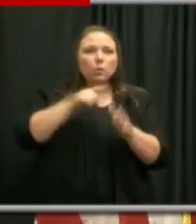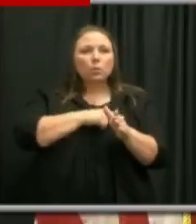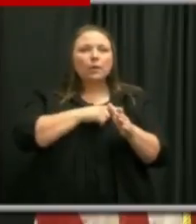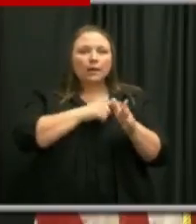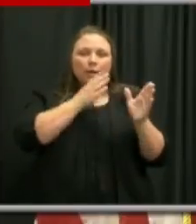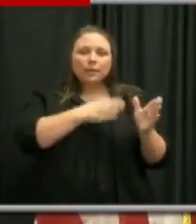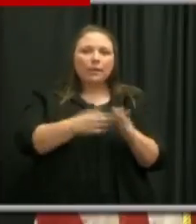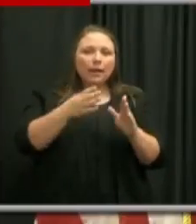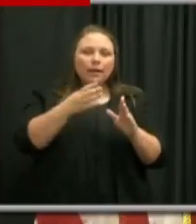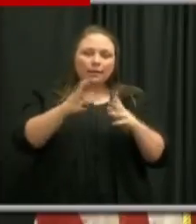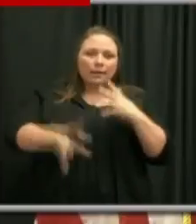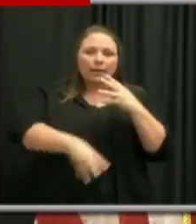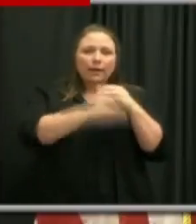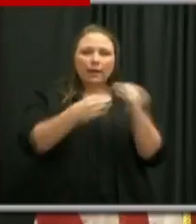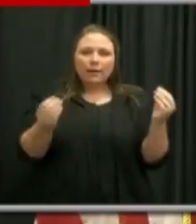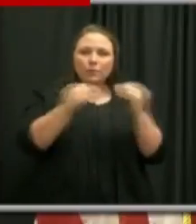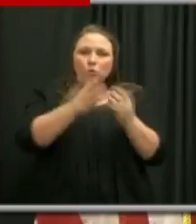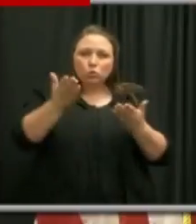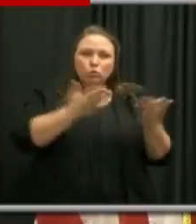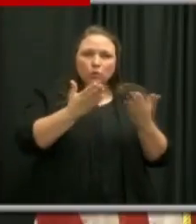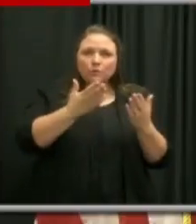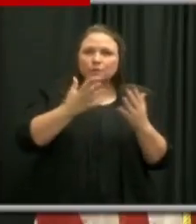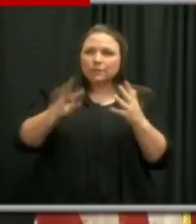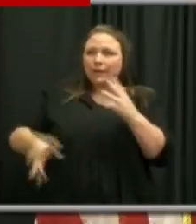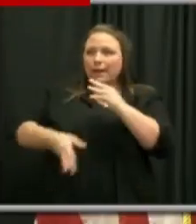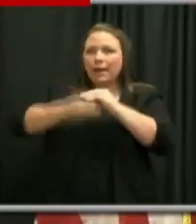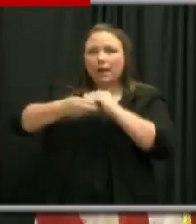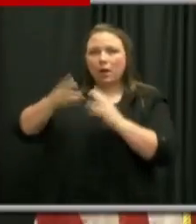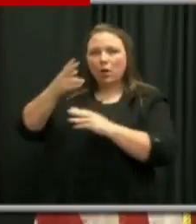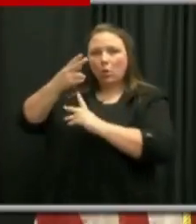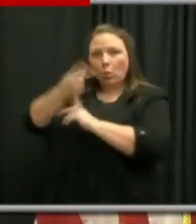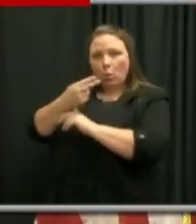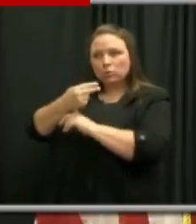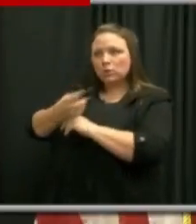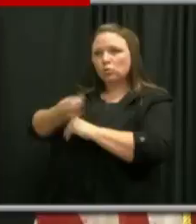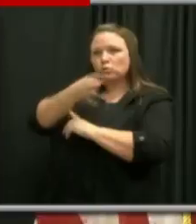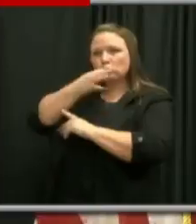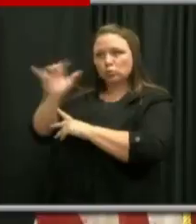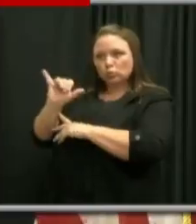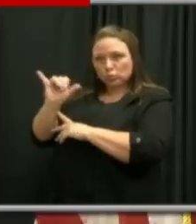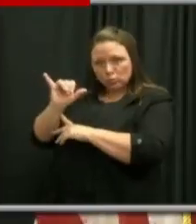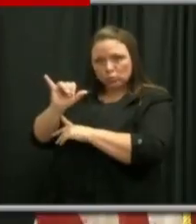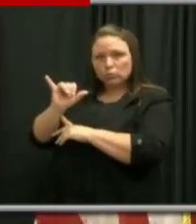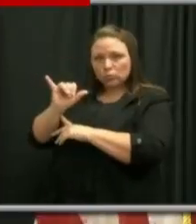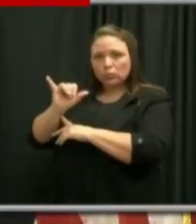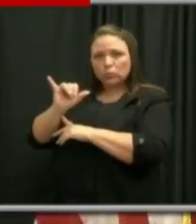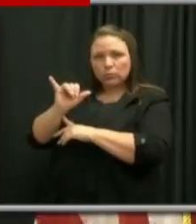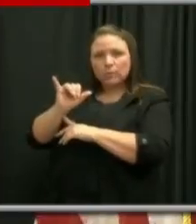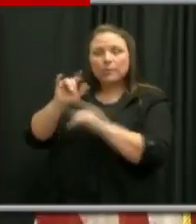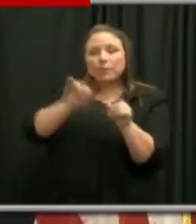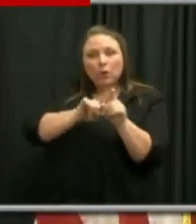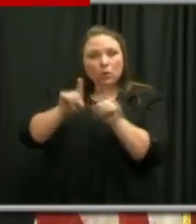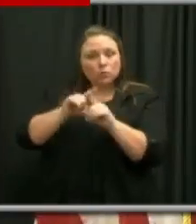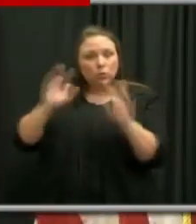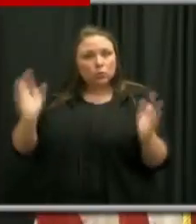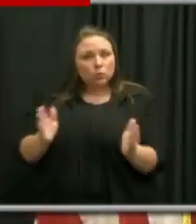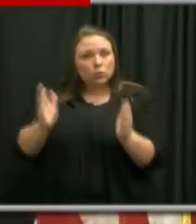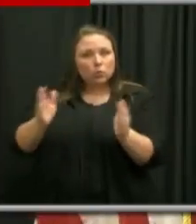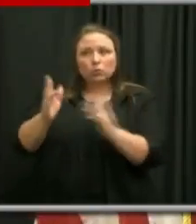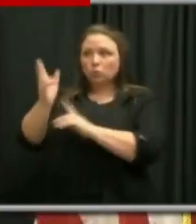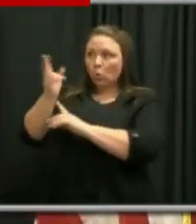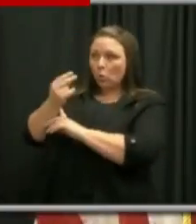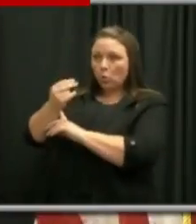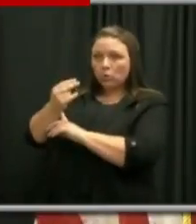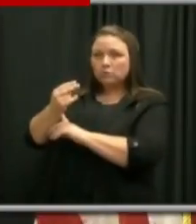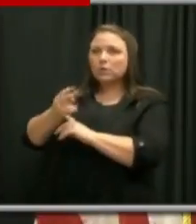extend our services to the hotel industry over the next month. As well, we encourage